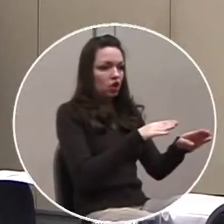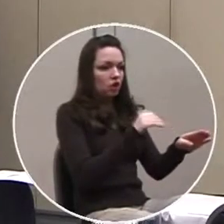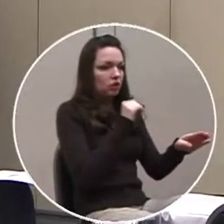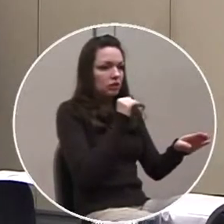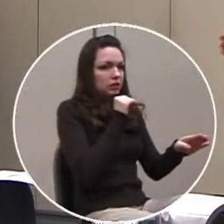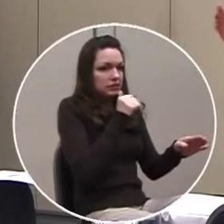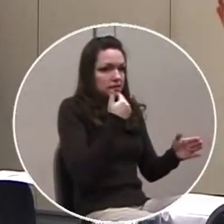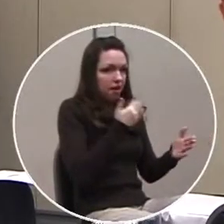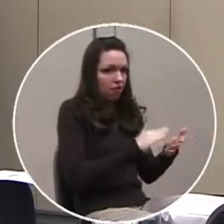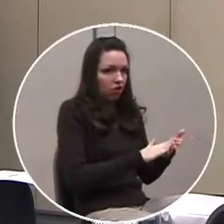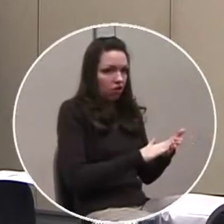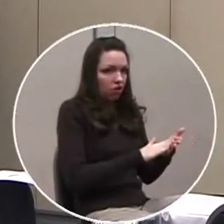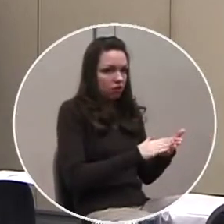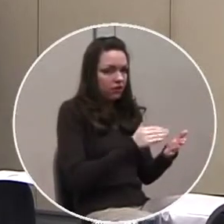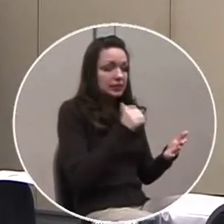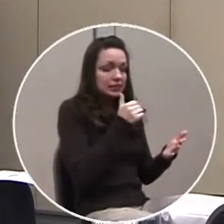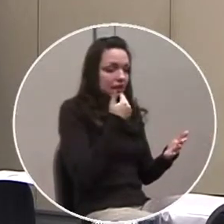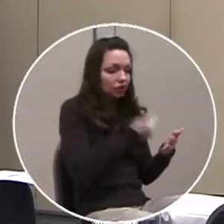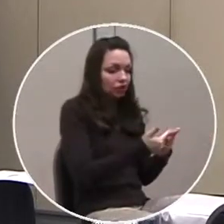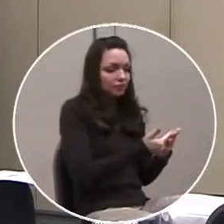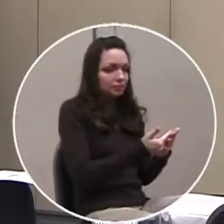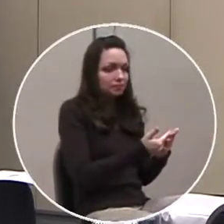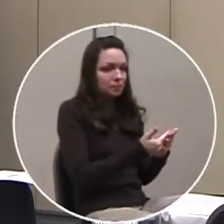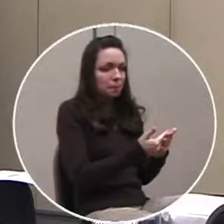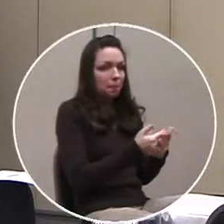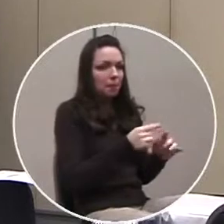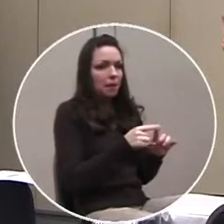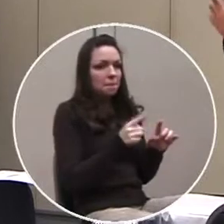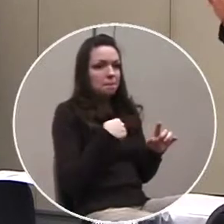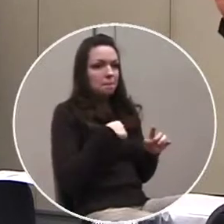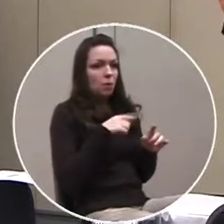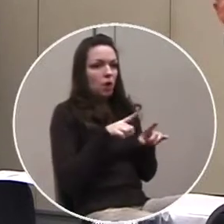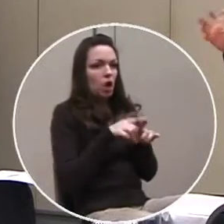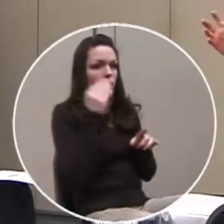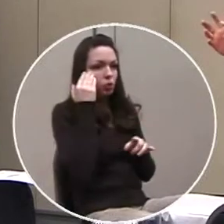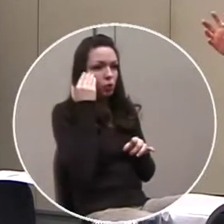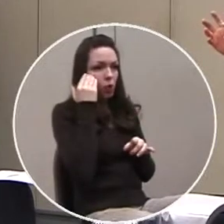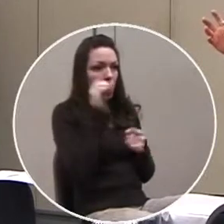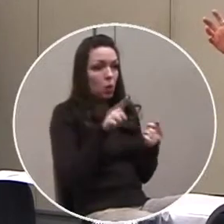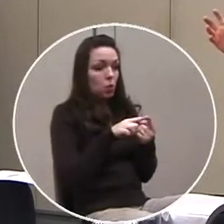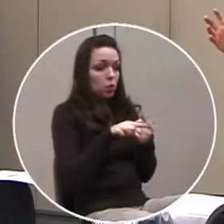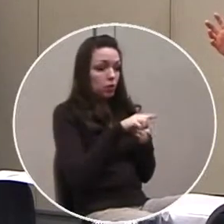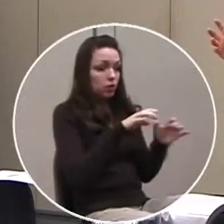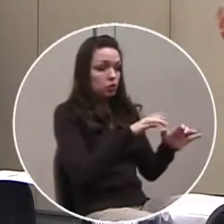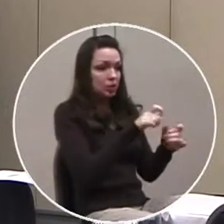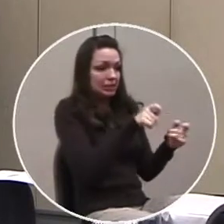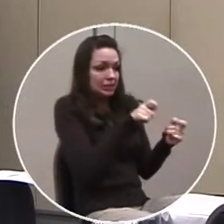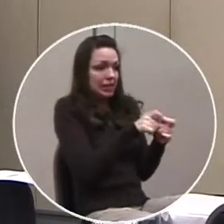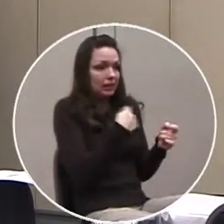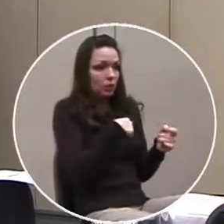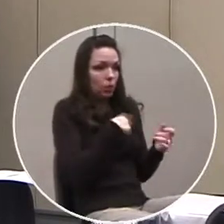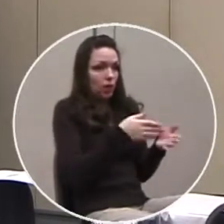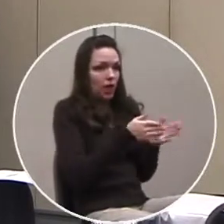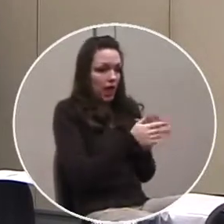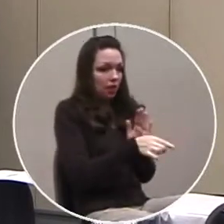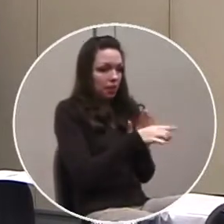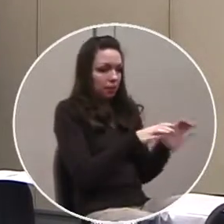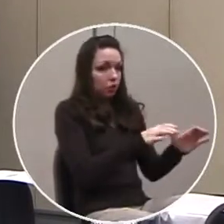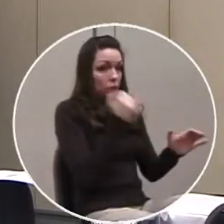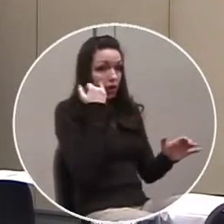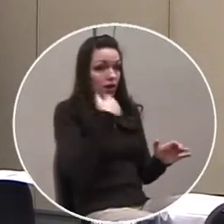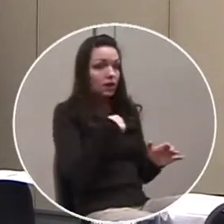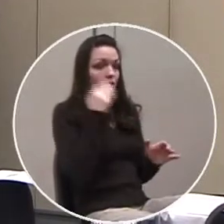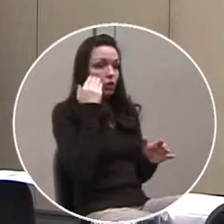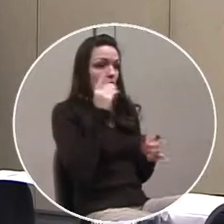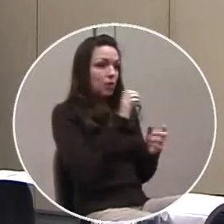undesired. But if we also know when they're doing exactly what we've asked them to do, if we know the